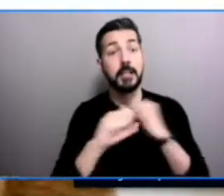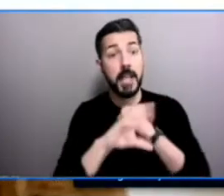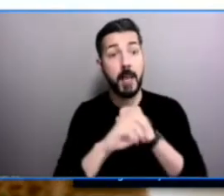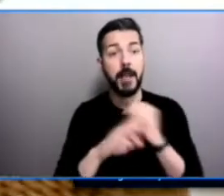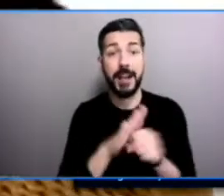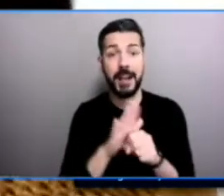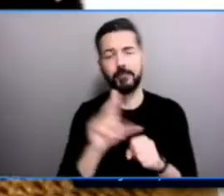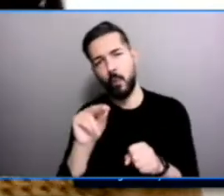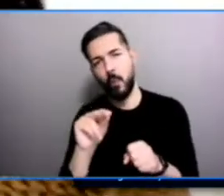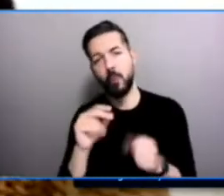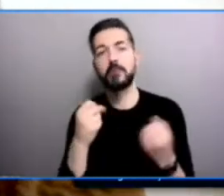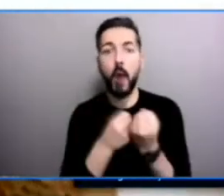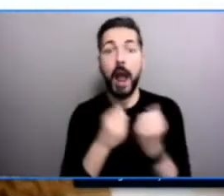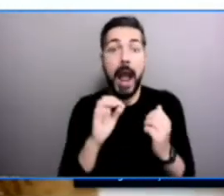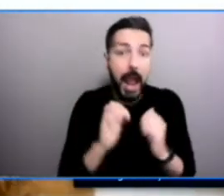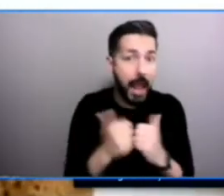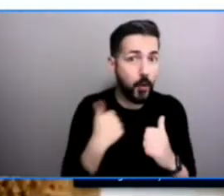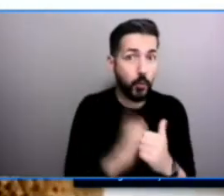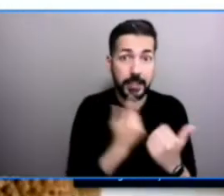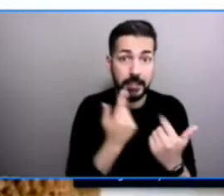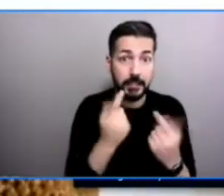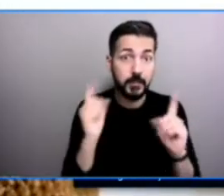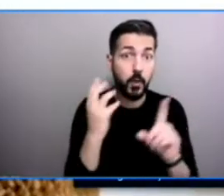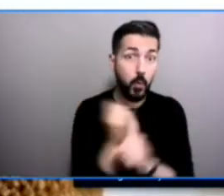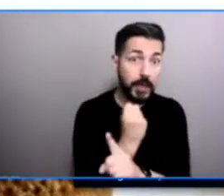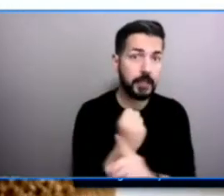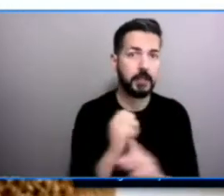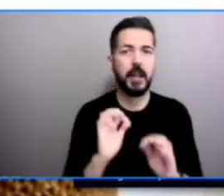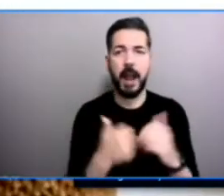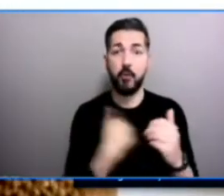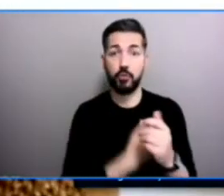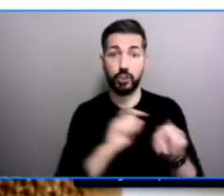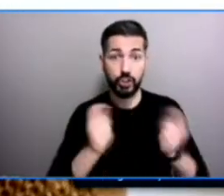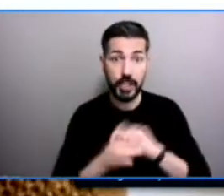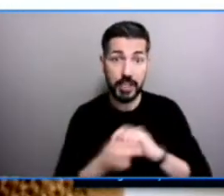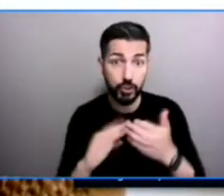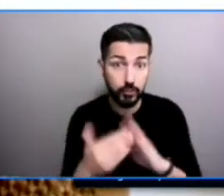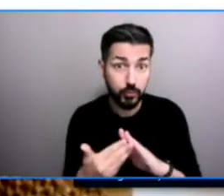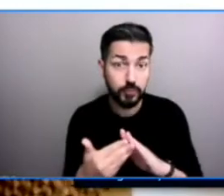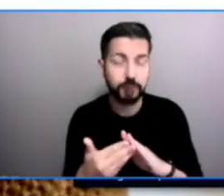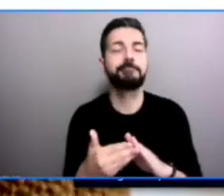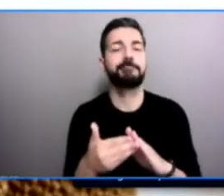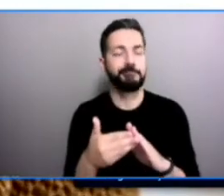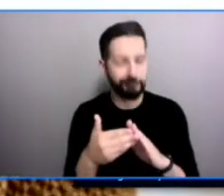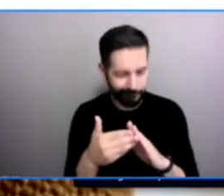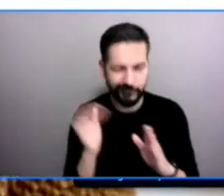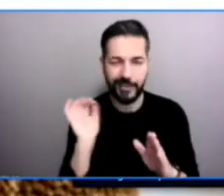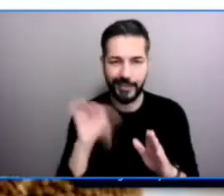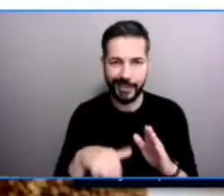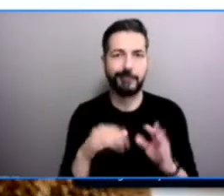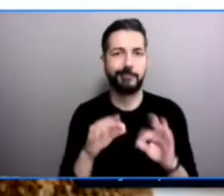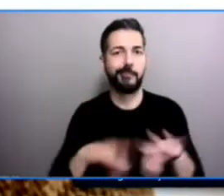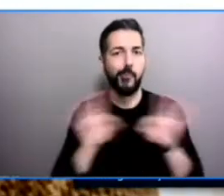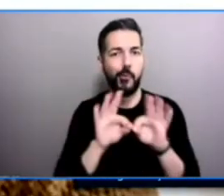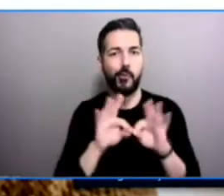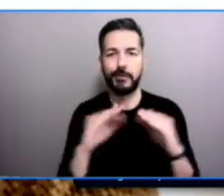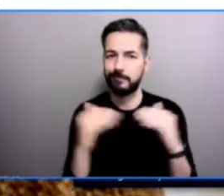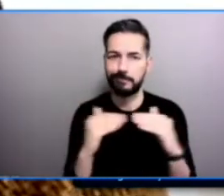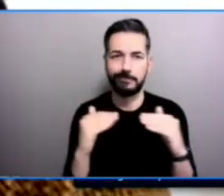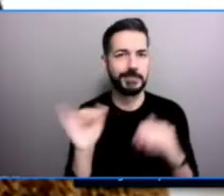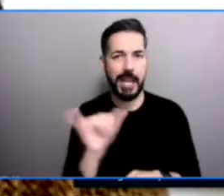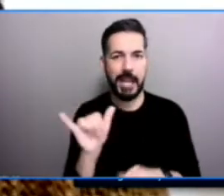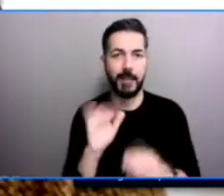Orleans, where people are typically ignored and overlooked and not considered. And it was really important for me to make sure that we were running a statewide campaign